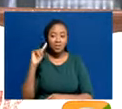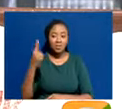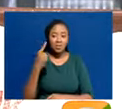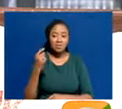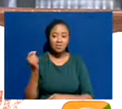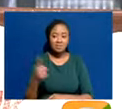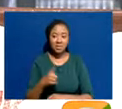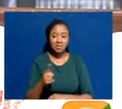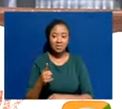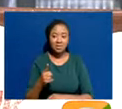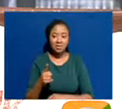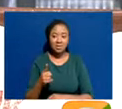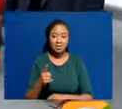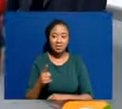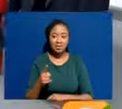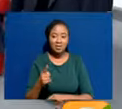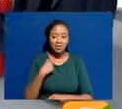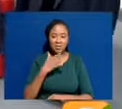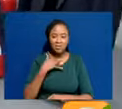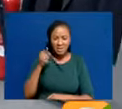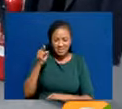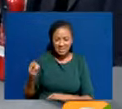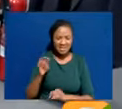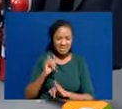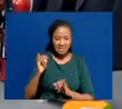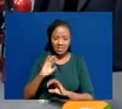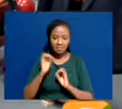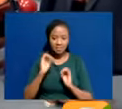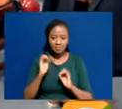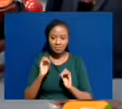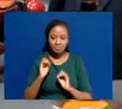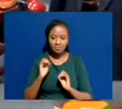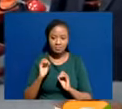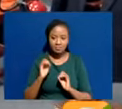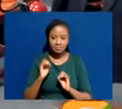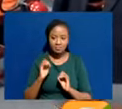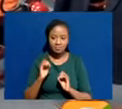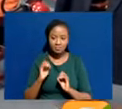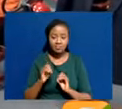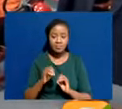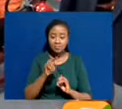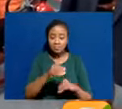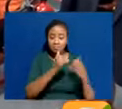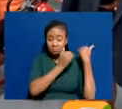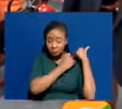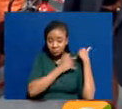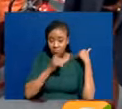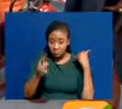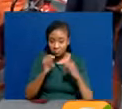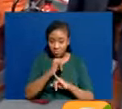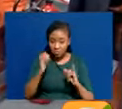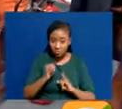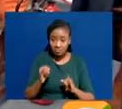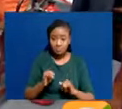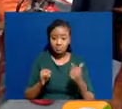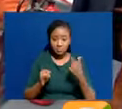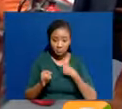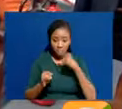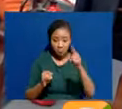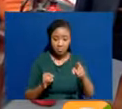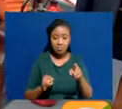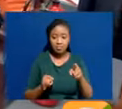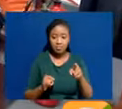do that cleanup. You don't want to do the cleanup? Until, because you see, I can't shirk the responsibility to clean the city is mine. Yeah. The reason it's